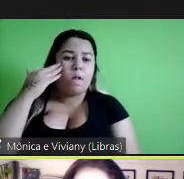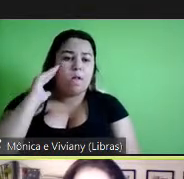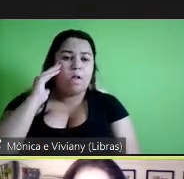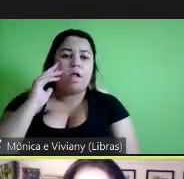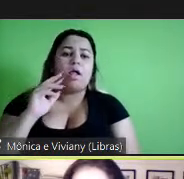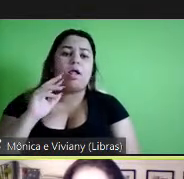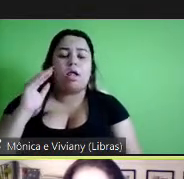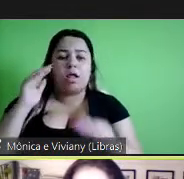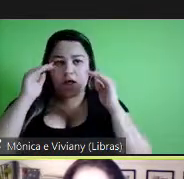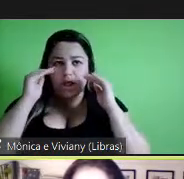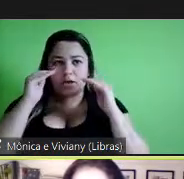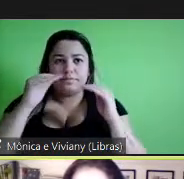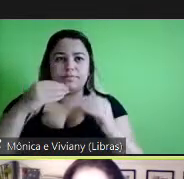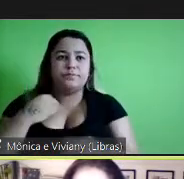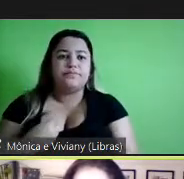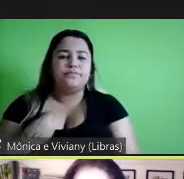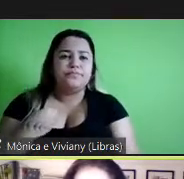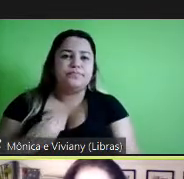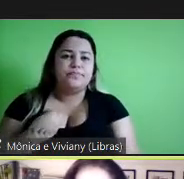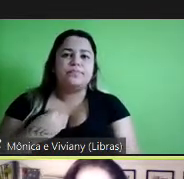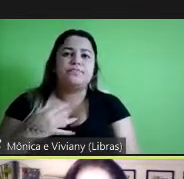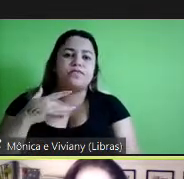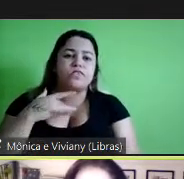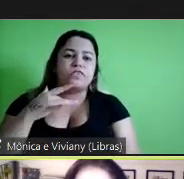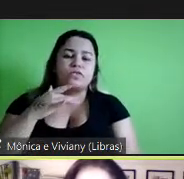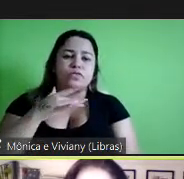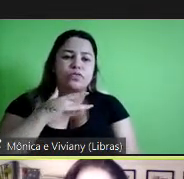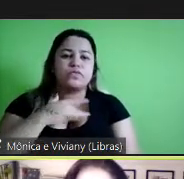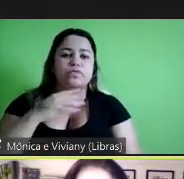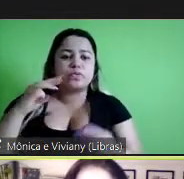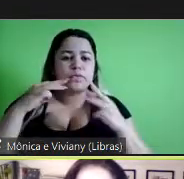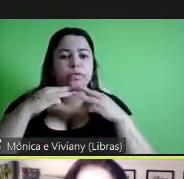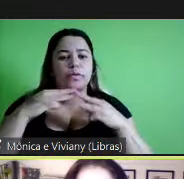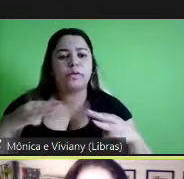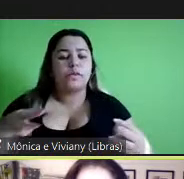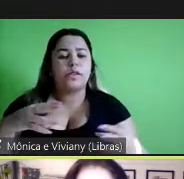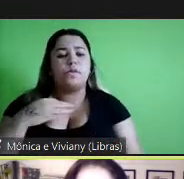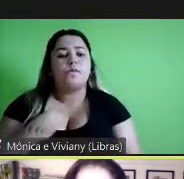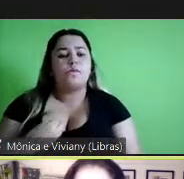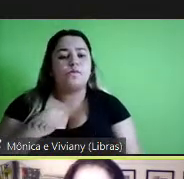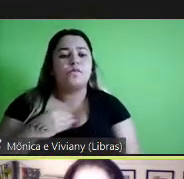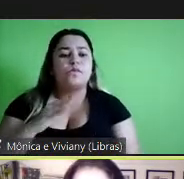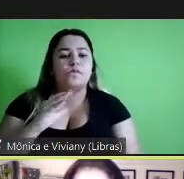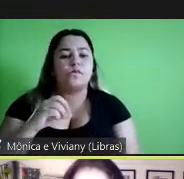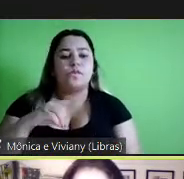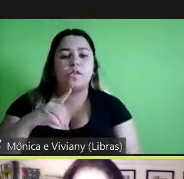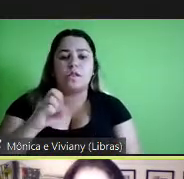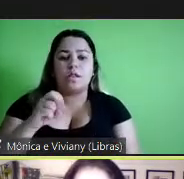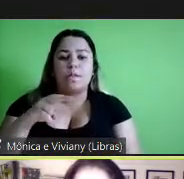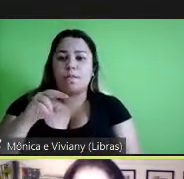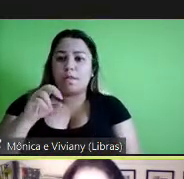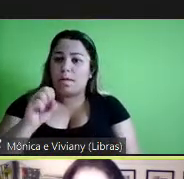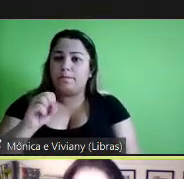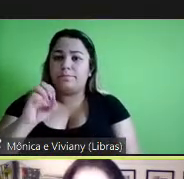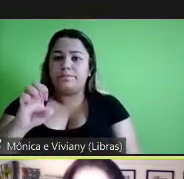obesity research, education, and advocacy. And we have 3 strategic priorities, which are to address the social stigma